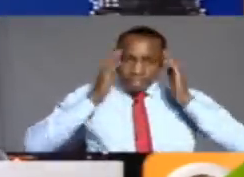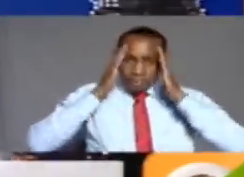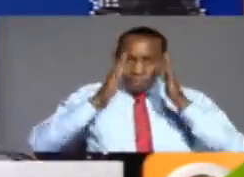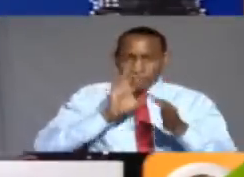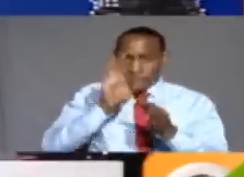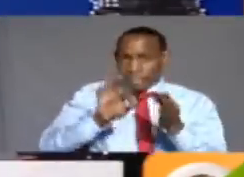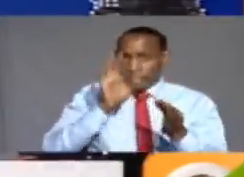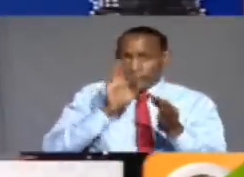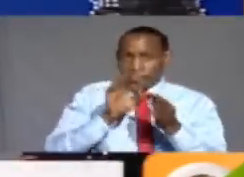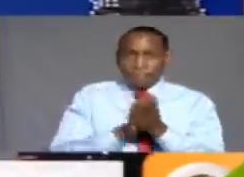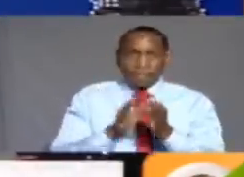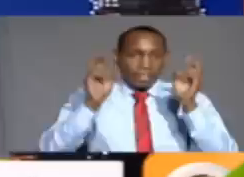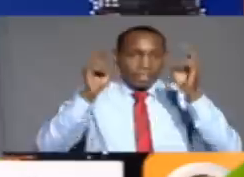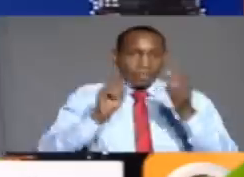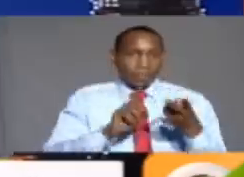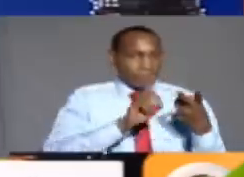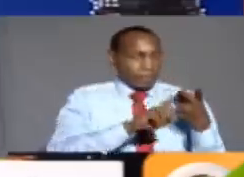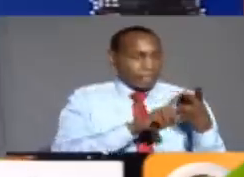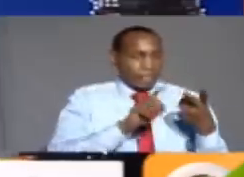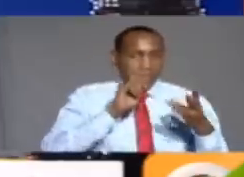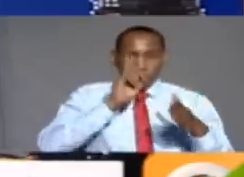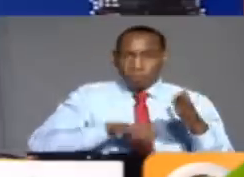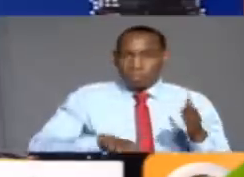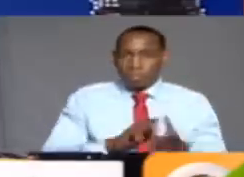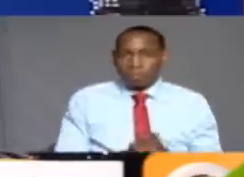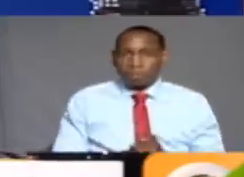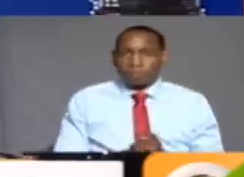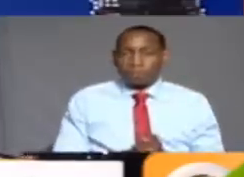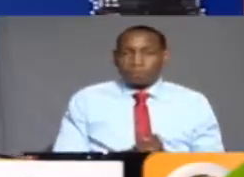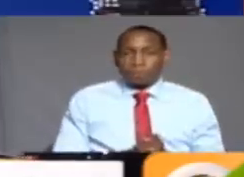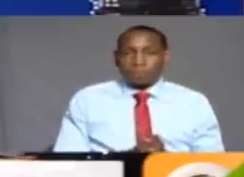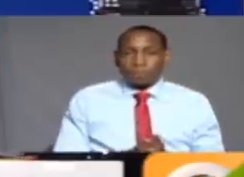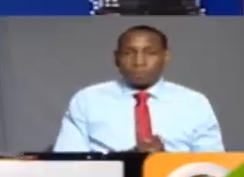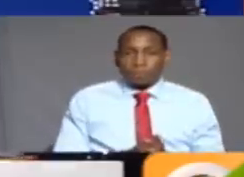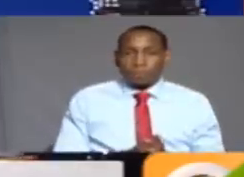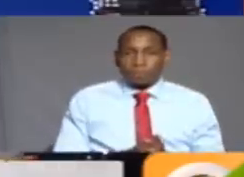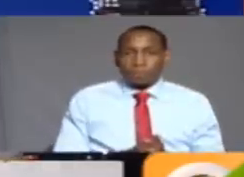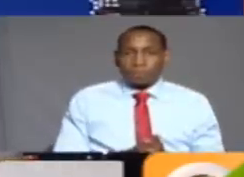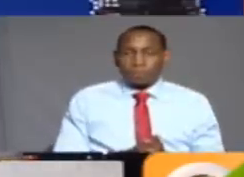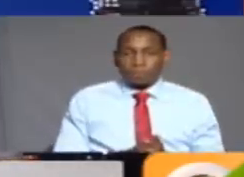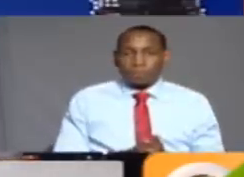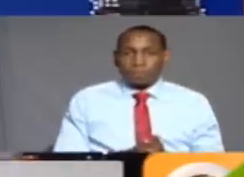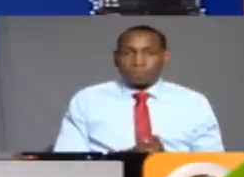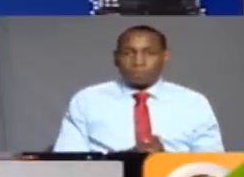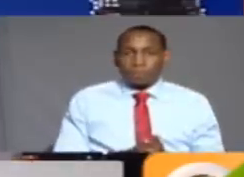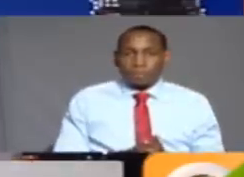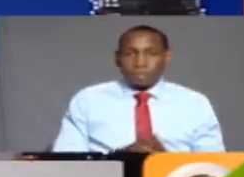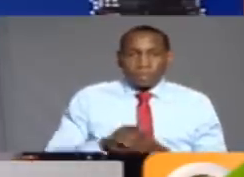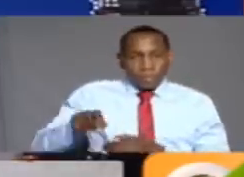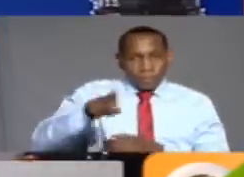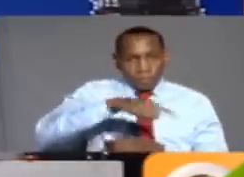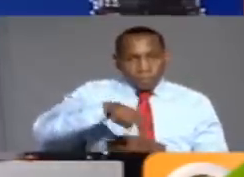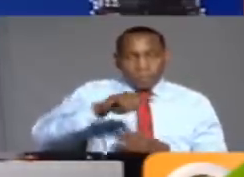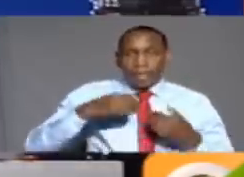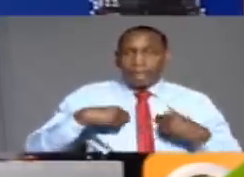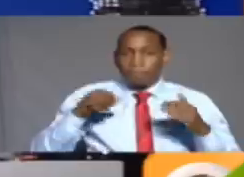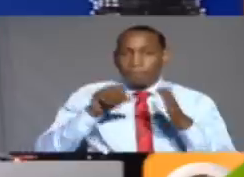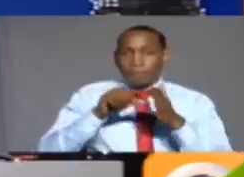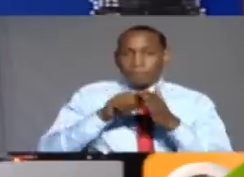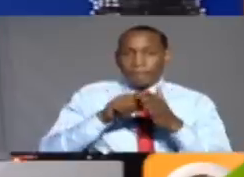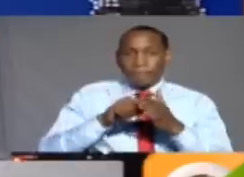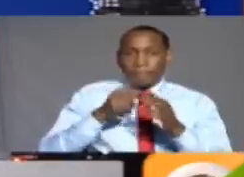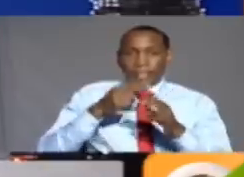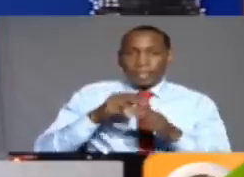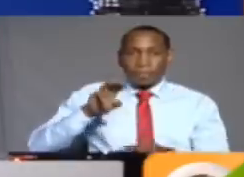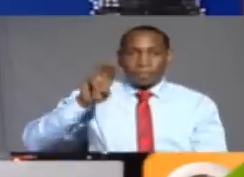that particular issue. The second thing is, you know, we are suffering from something I call the Mudaura effect.